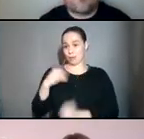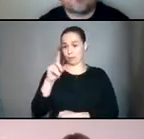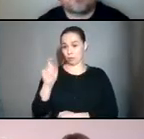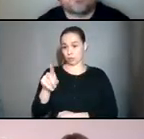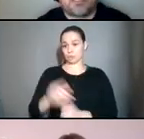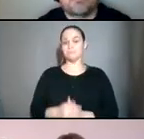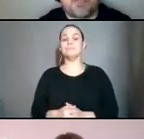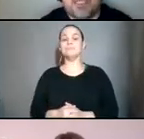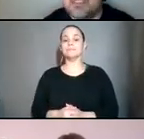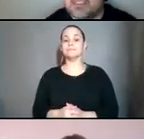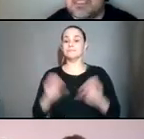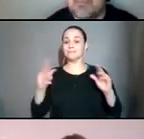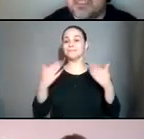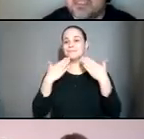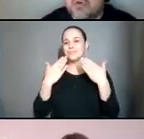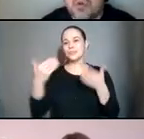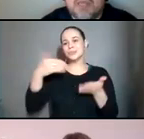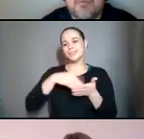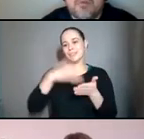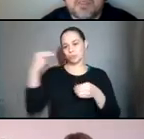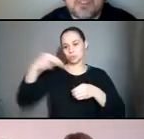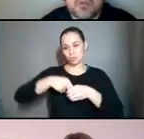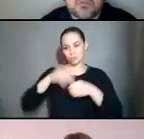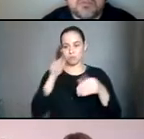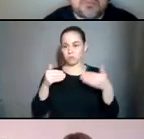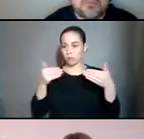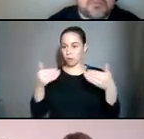get started with the information.